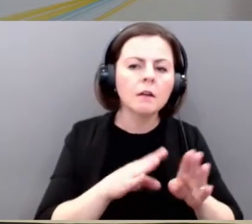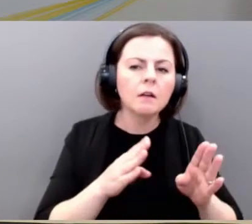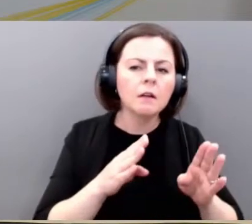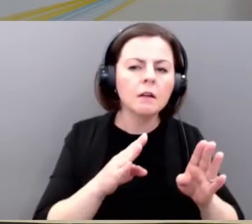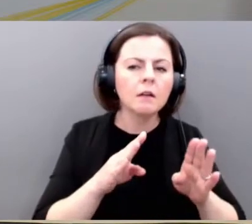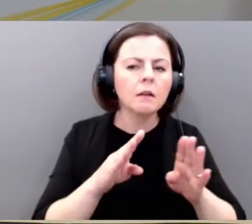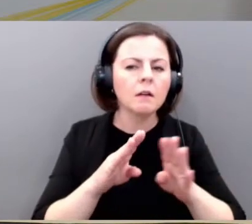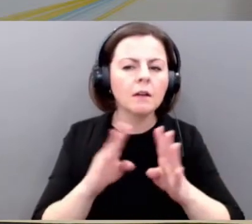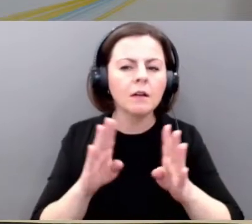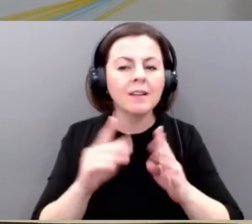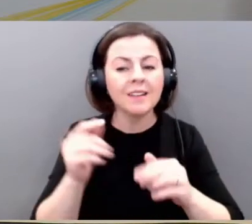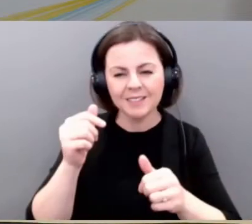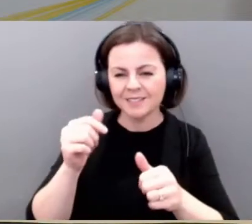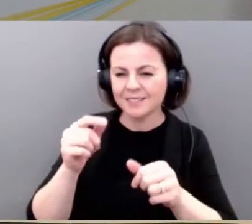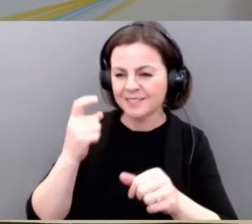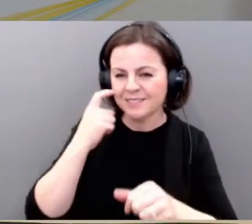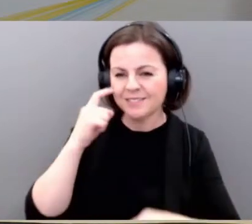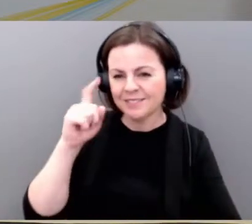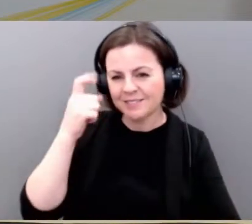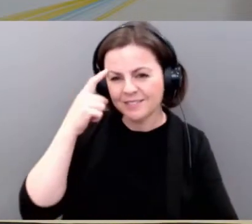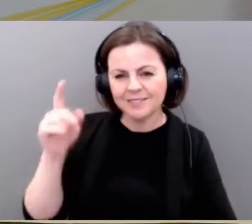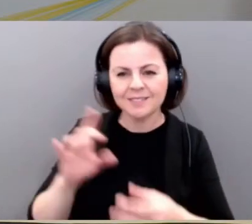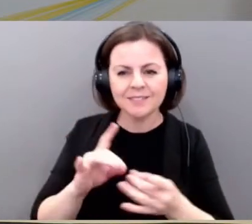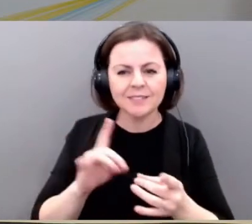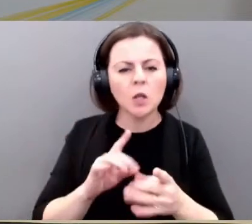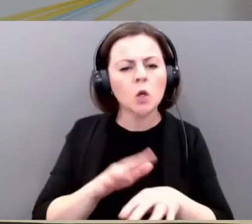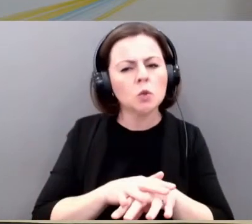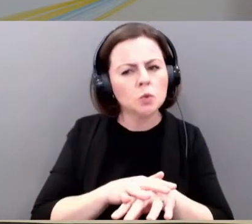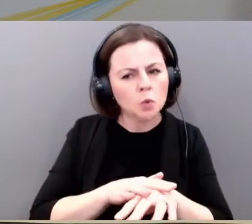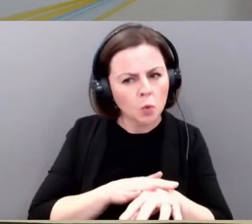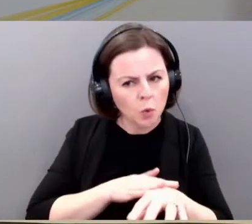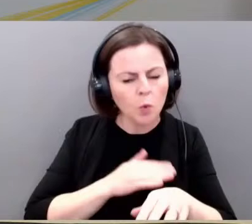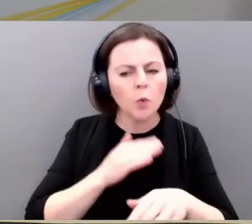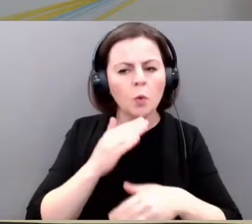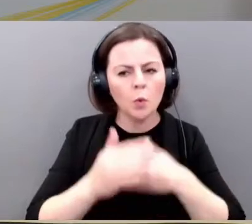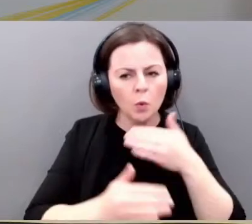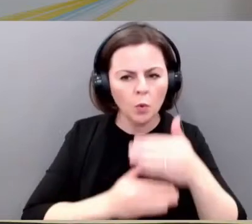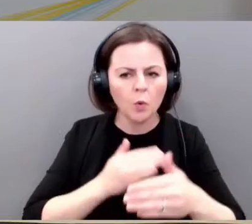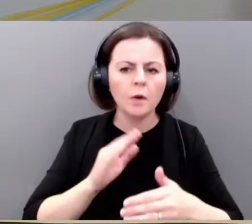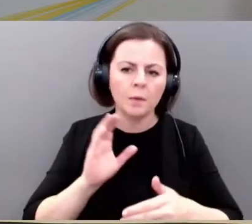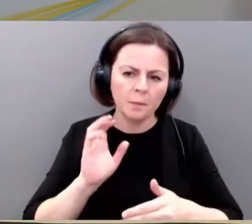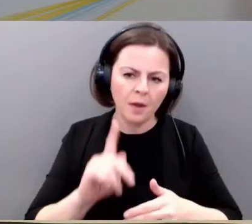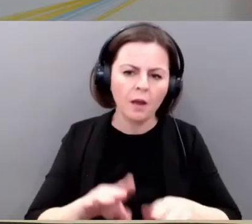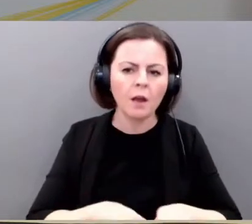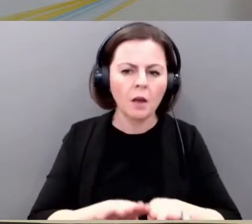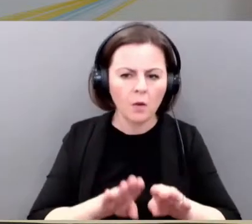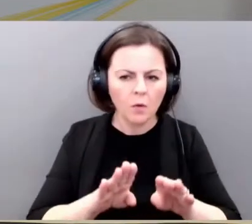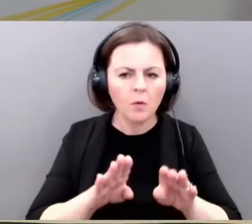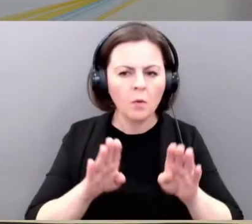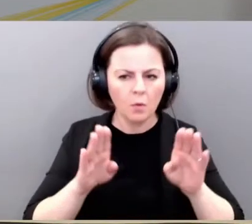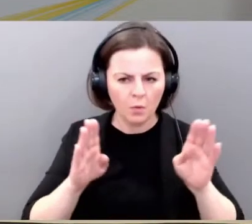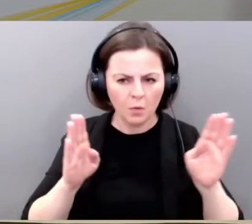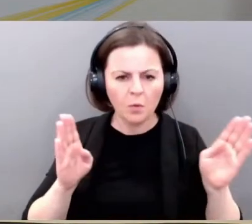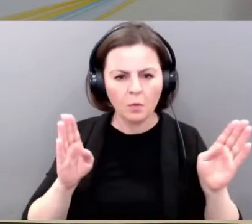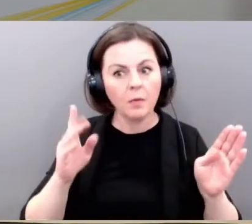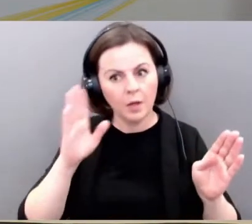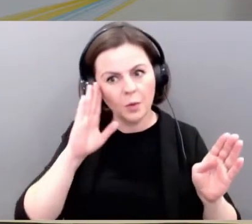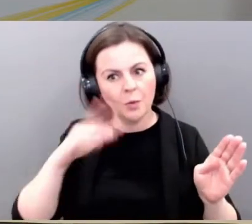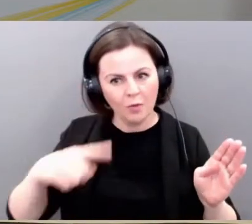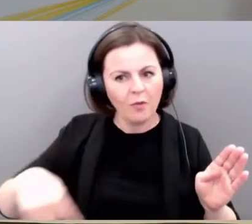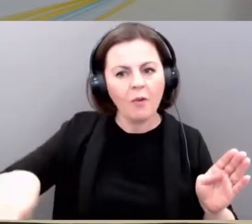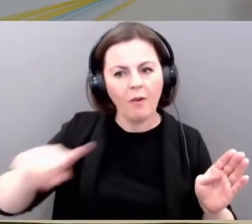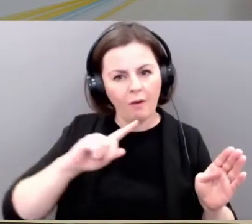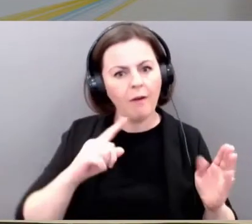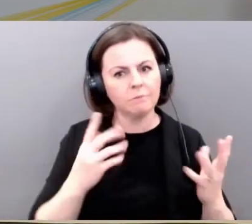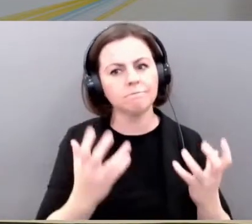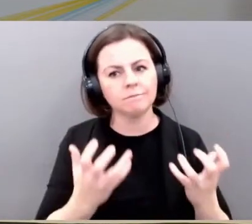slowly. I know that would be appreciated by all. We're currently reviewing how we may be able